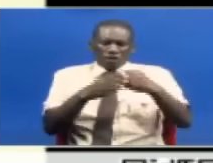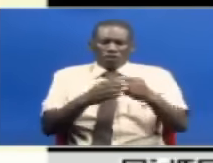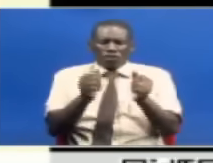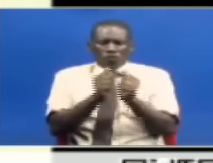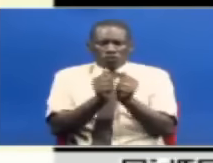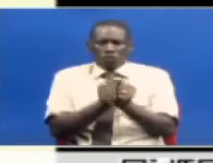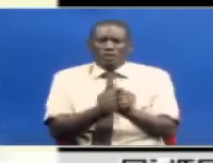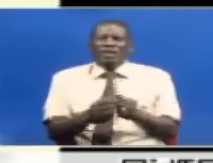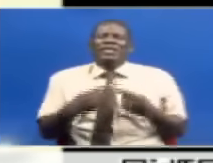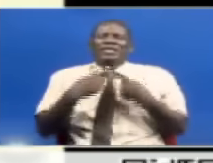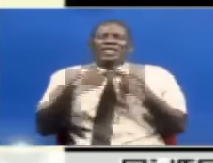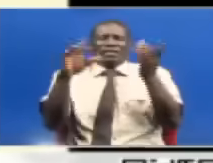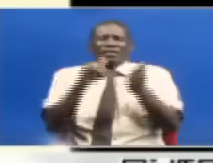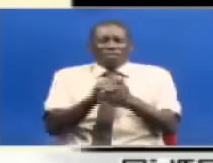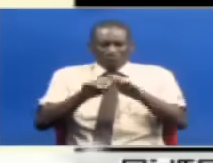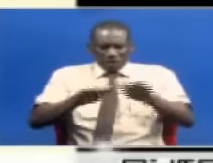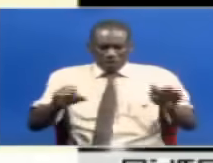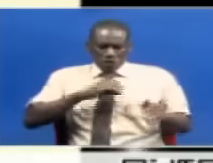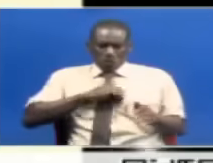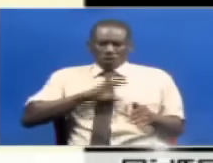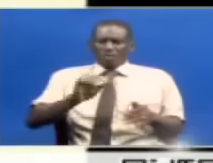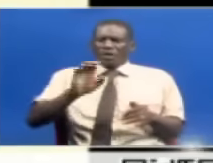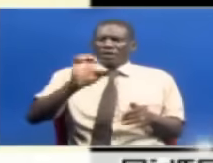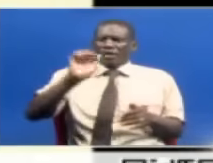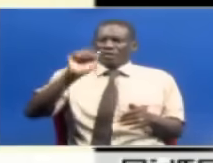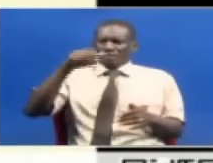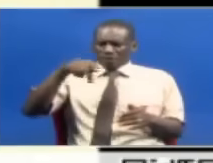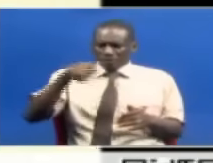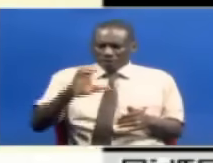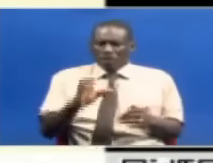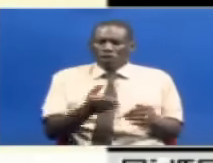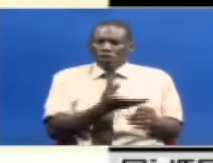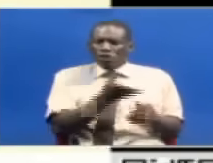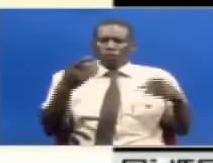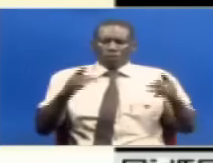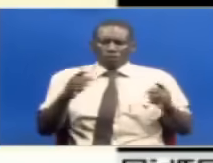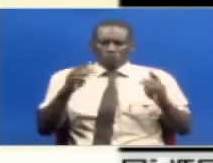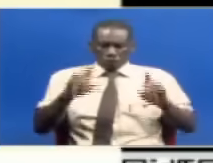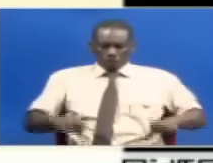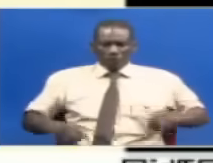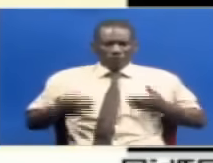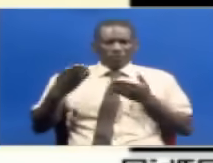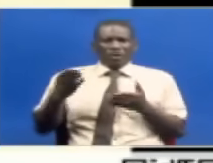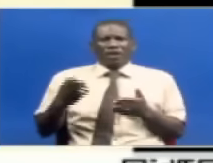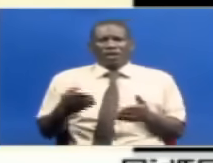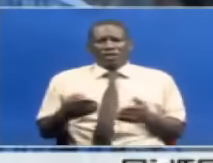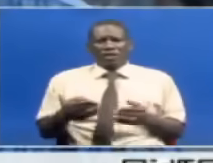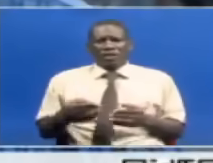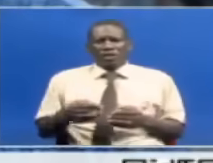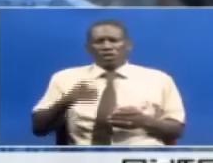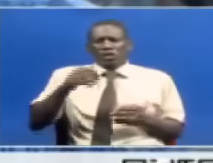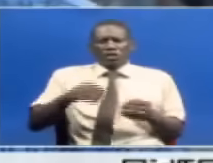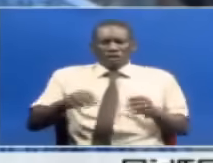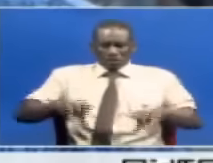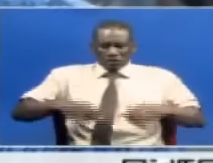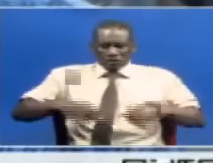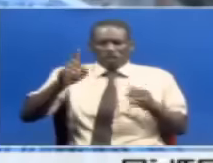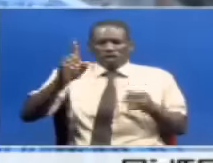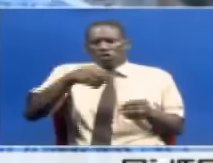the land belonged to the EAPC and those who had settled on it did so illegally. But you are